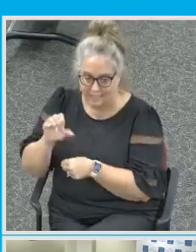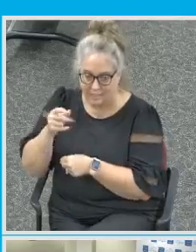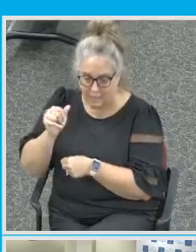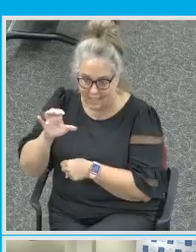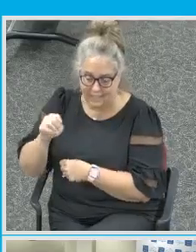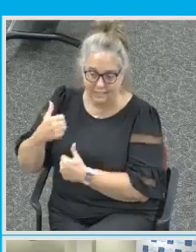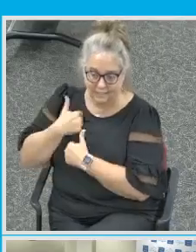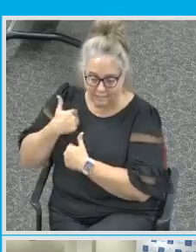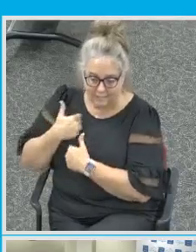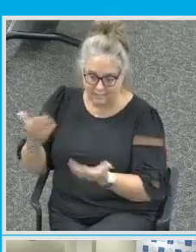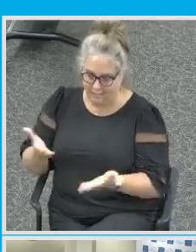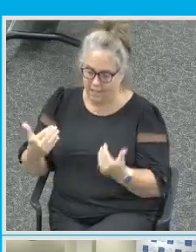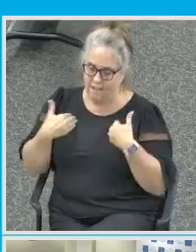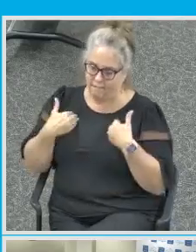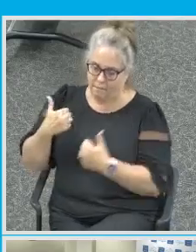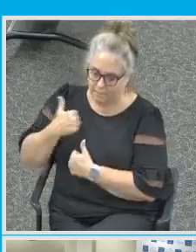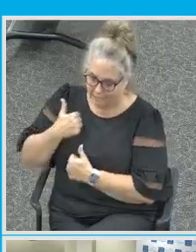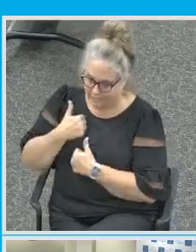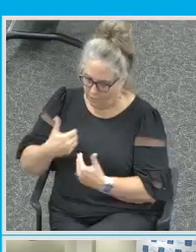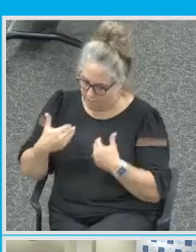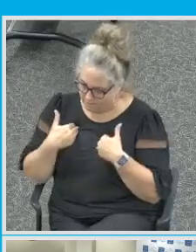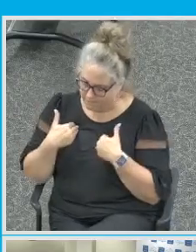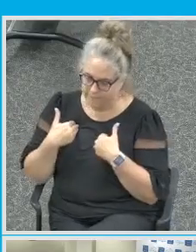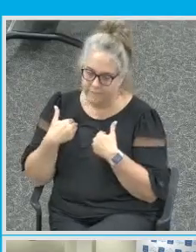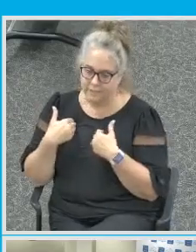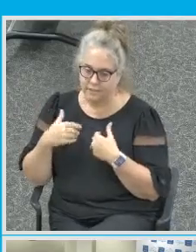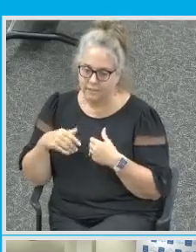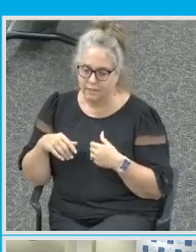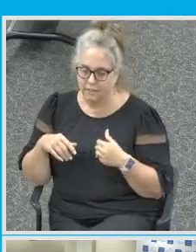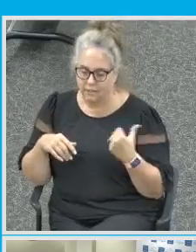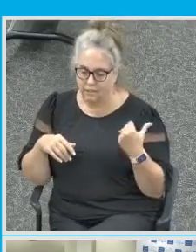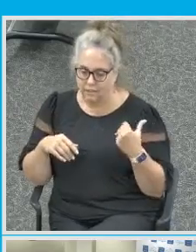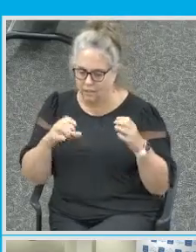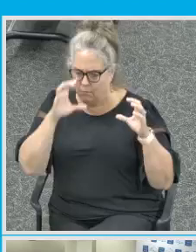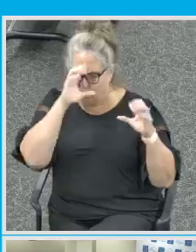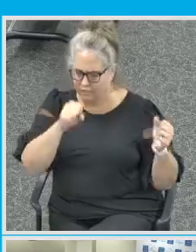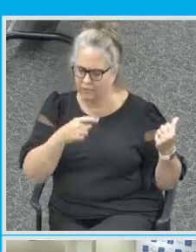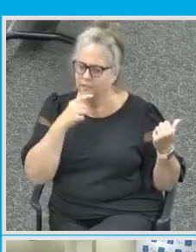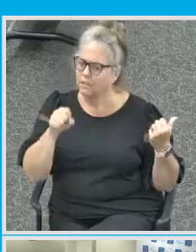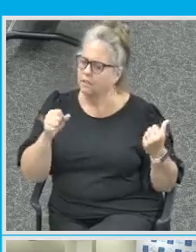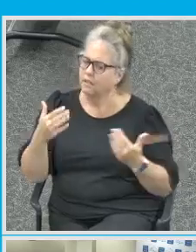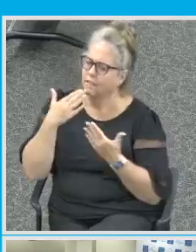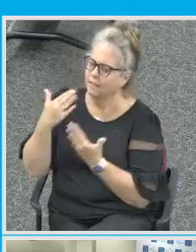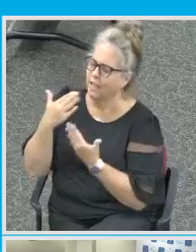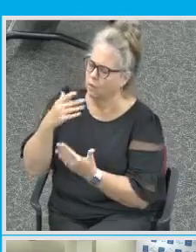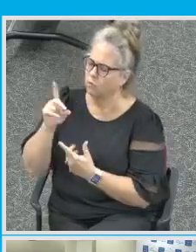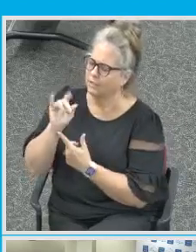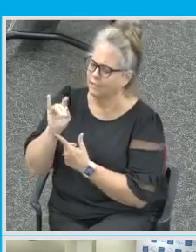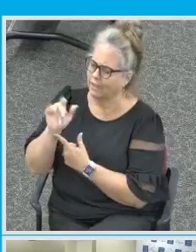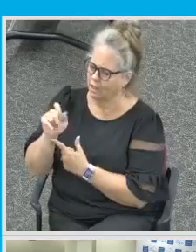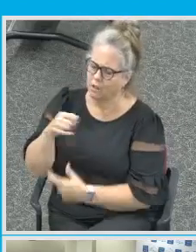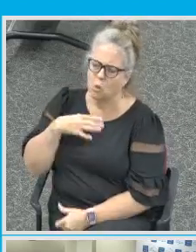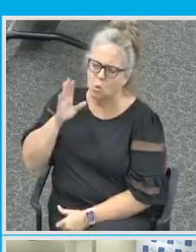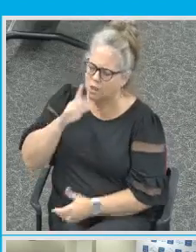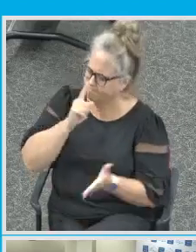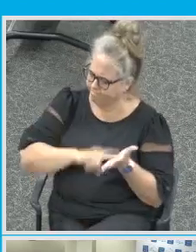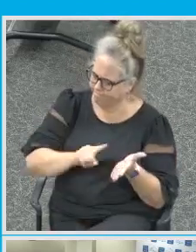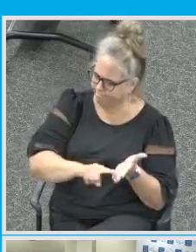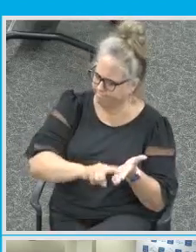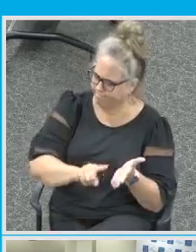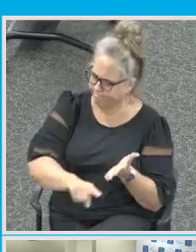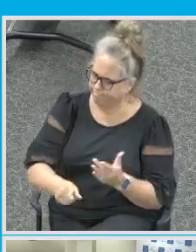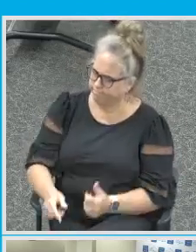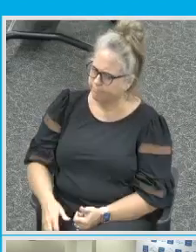Thank you, Danielle. I appreciate that, those comments, that information, and we can definitely look into that. I appreciate that. Thank